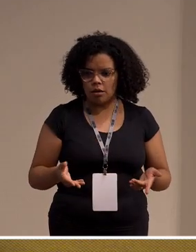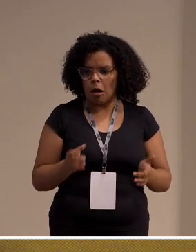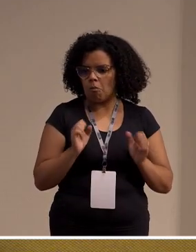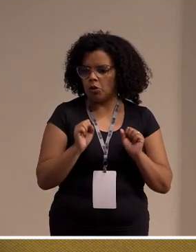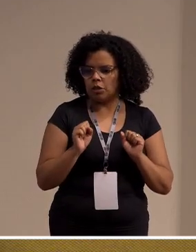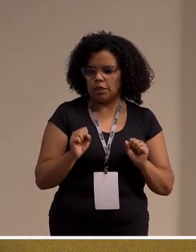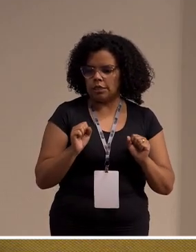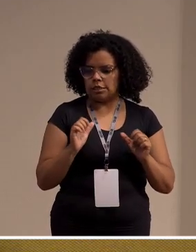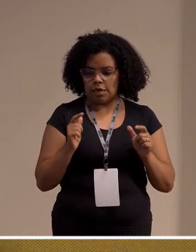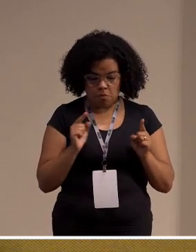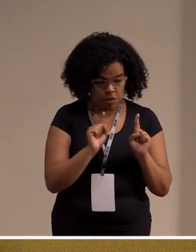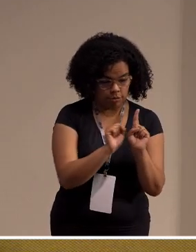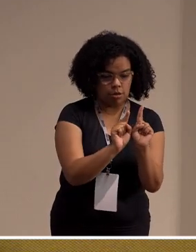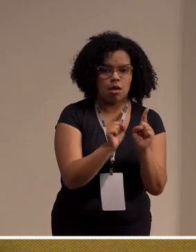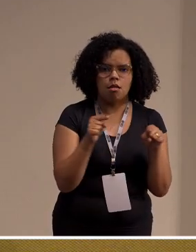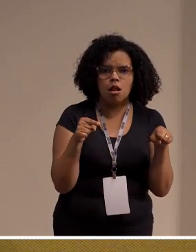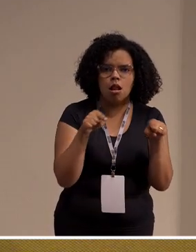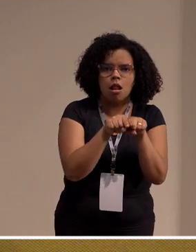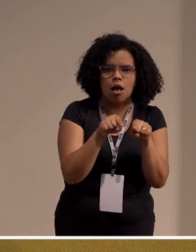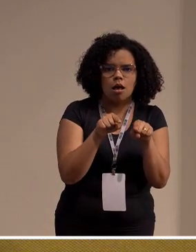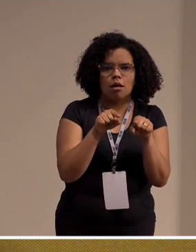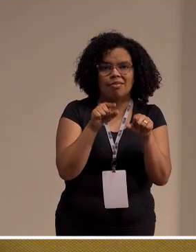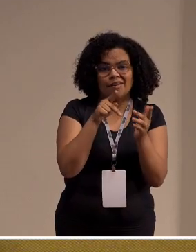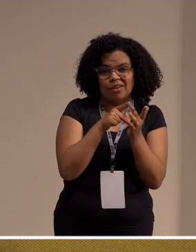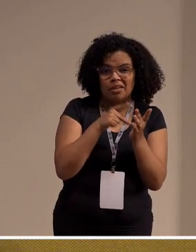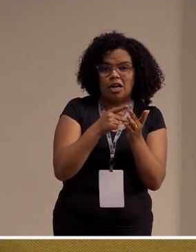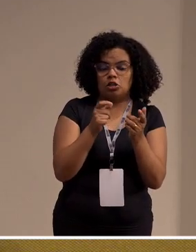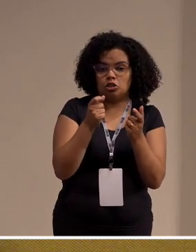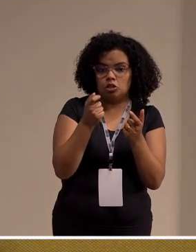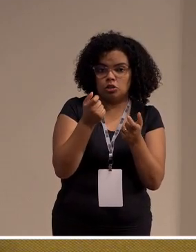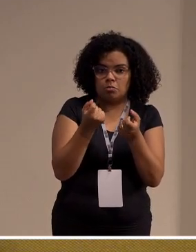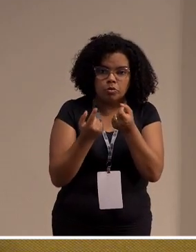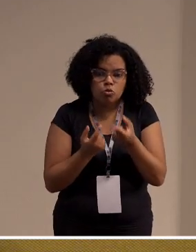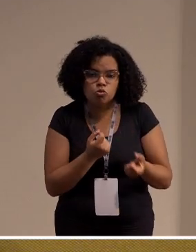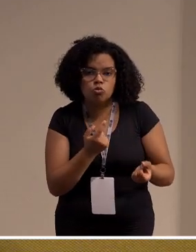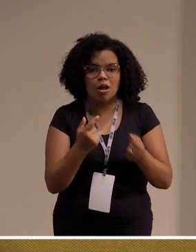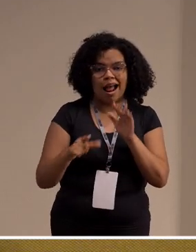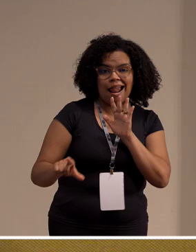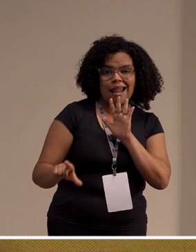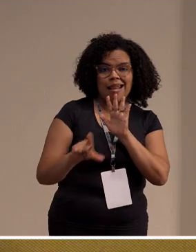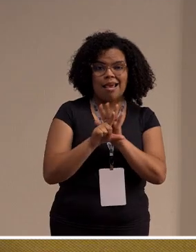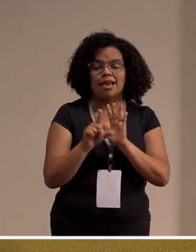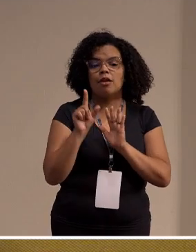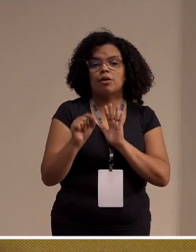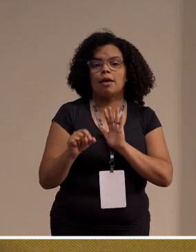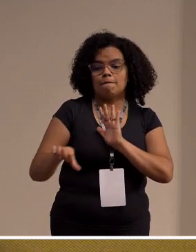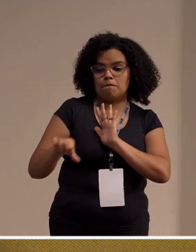It was, in fact, against the law for you to make that choice. So I wanted to explore that in fiction.